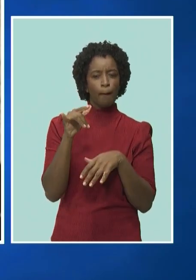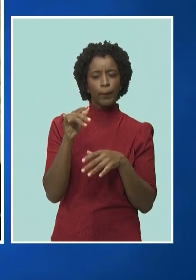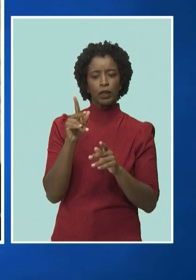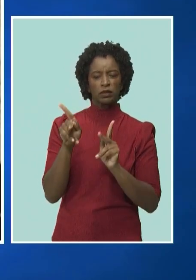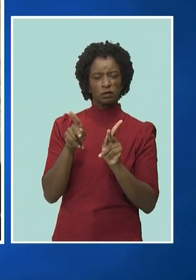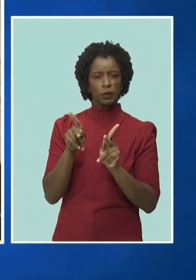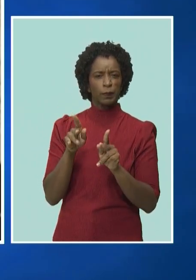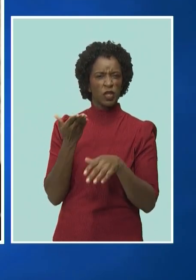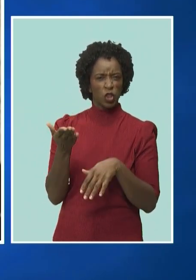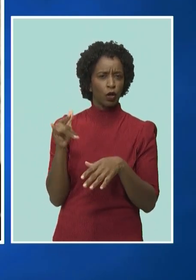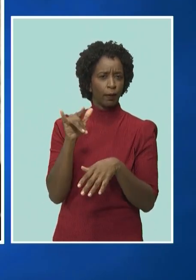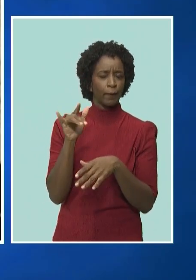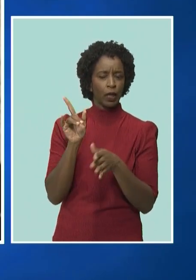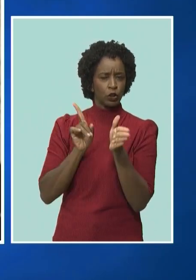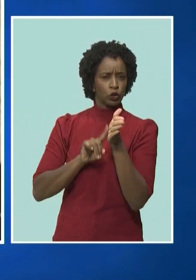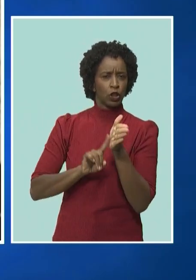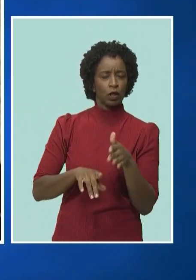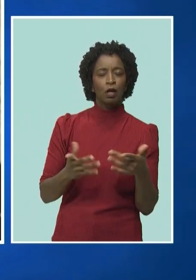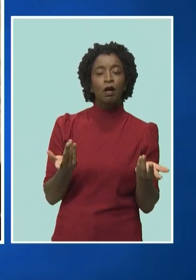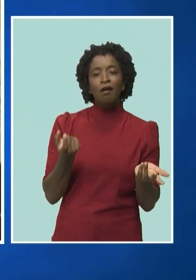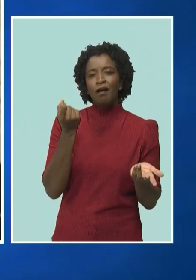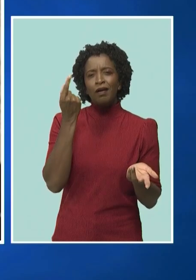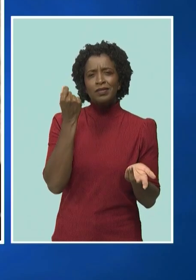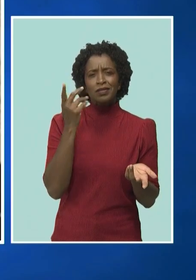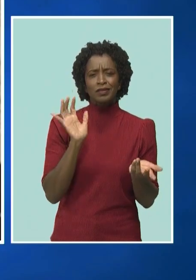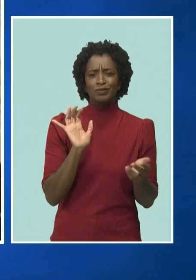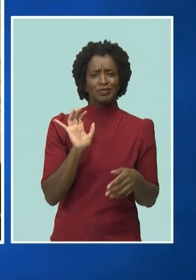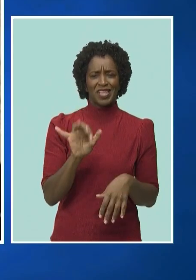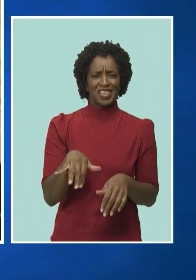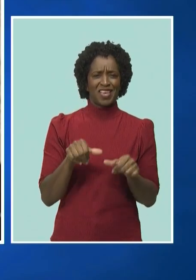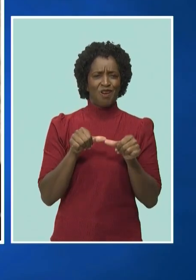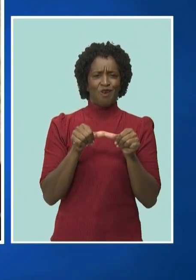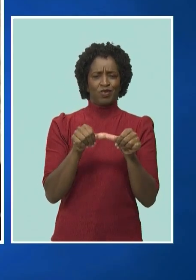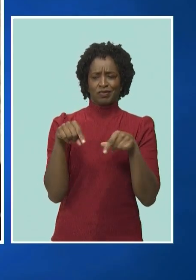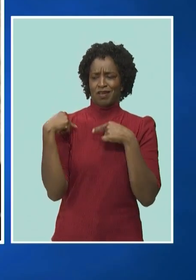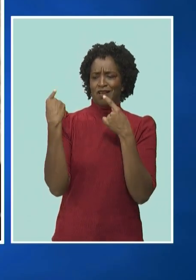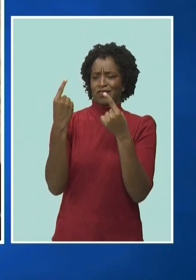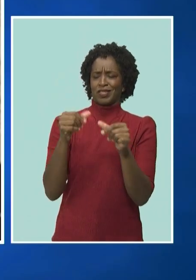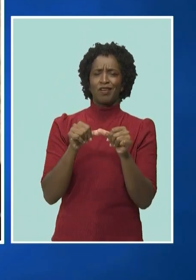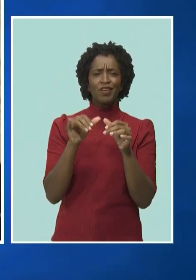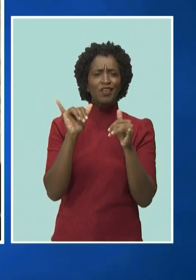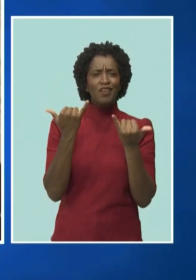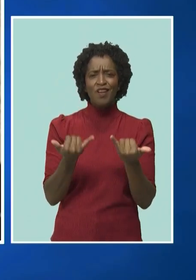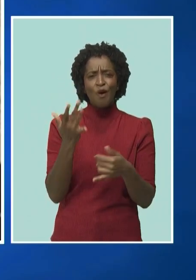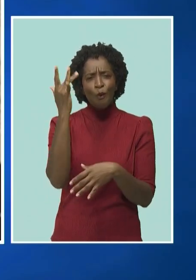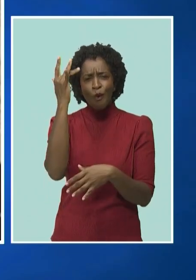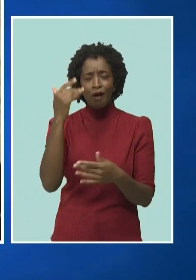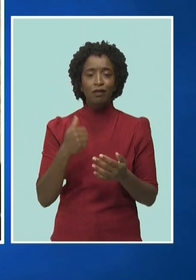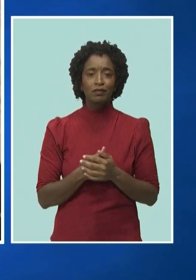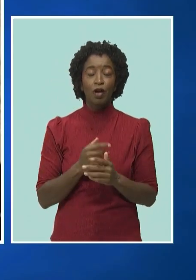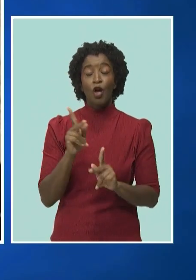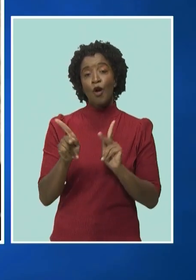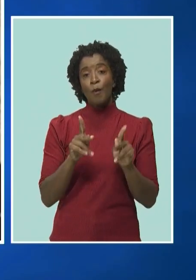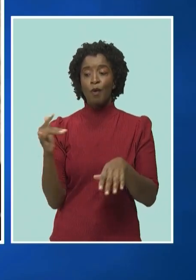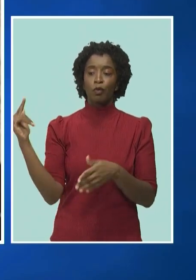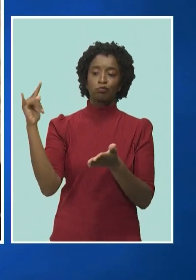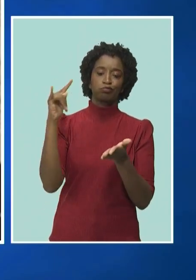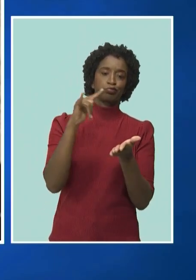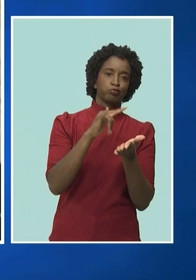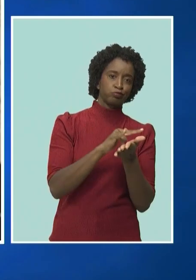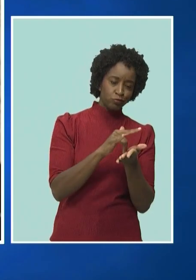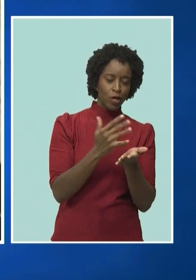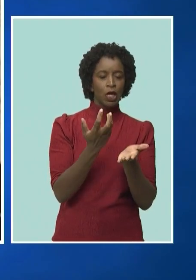understand why it is that we do this in all of the things that we could do. People are anticipating getting off this plane